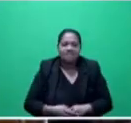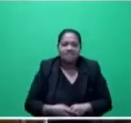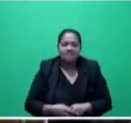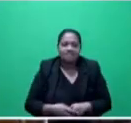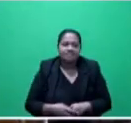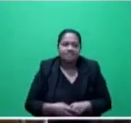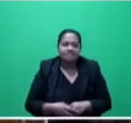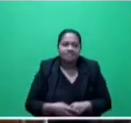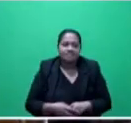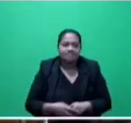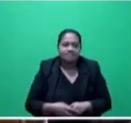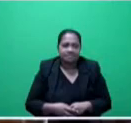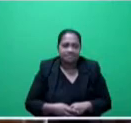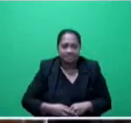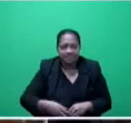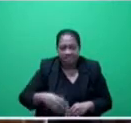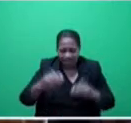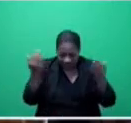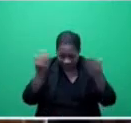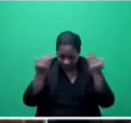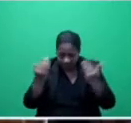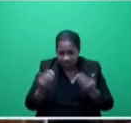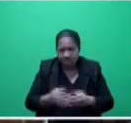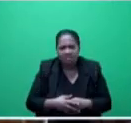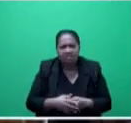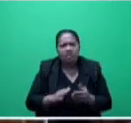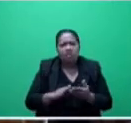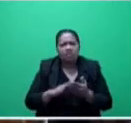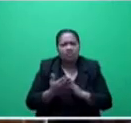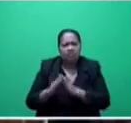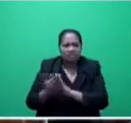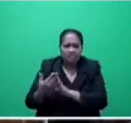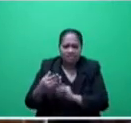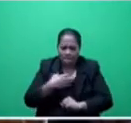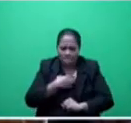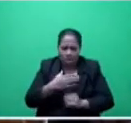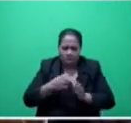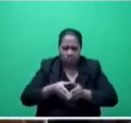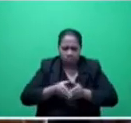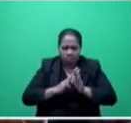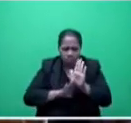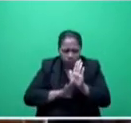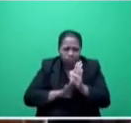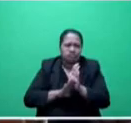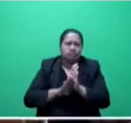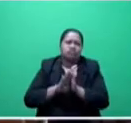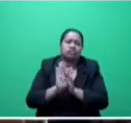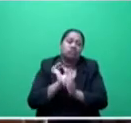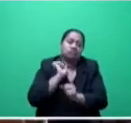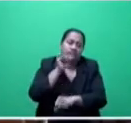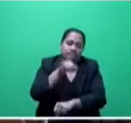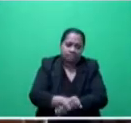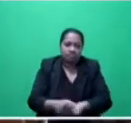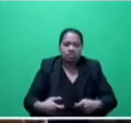Mr. Speaker, communities are becoming more resilient and stronger in overcoming challenges and